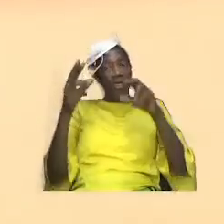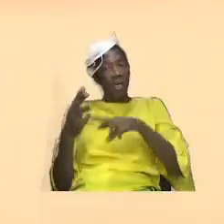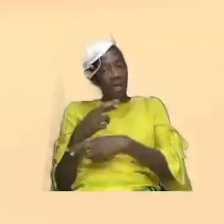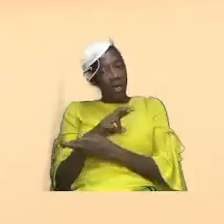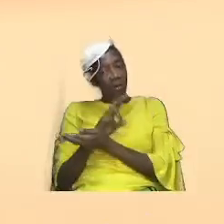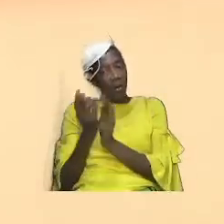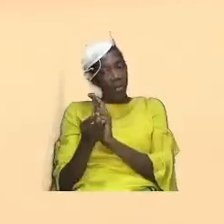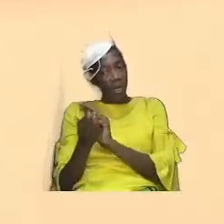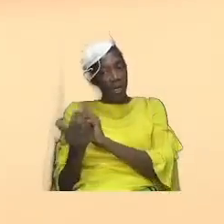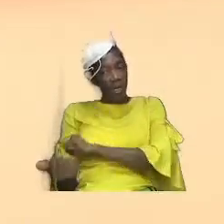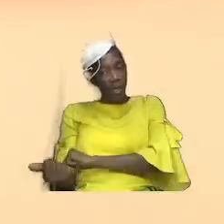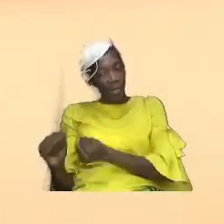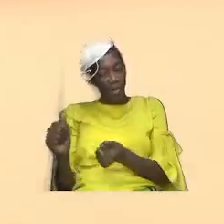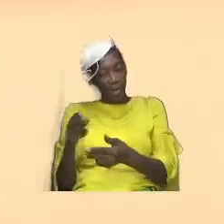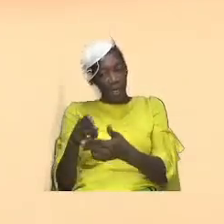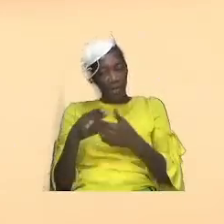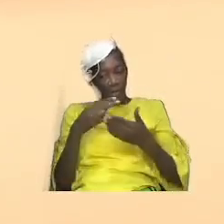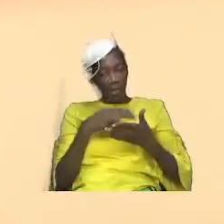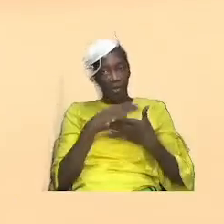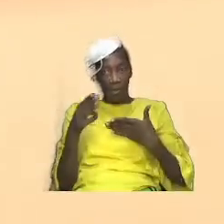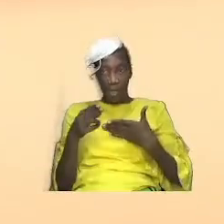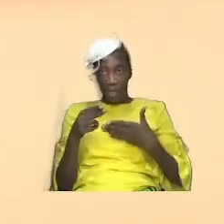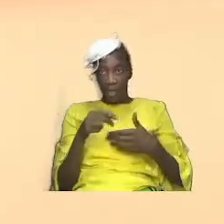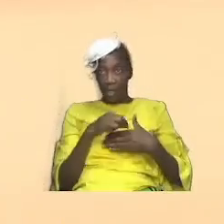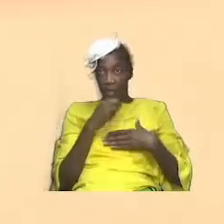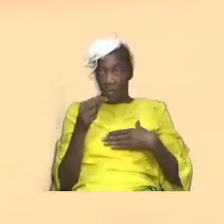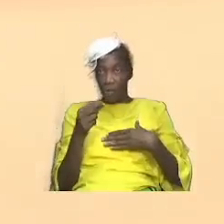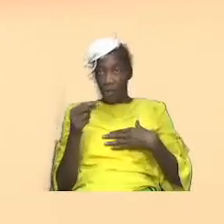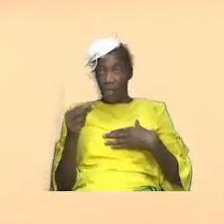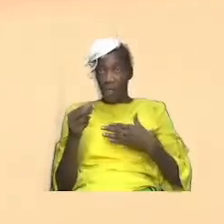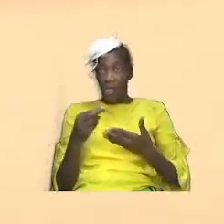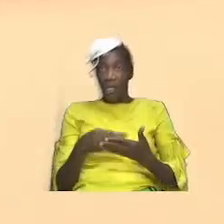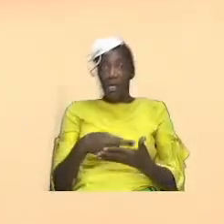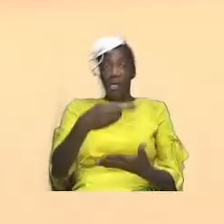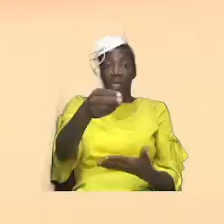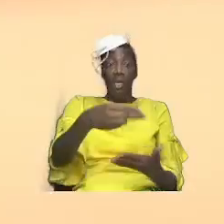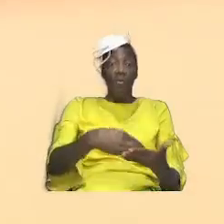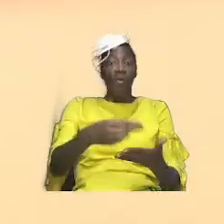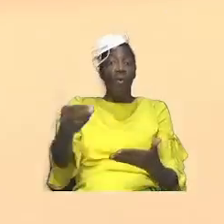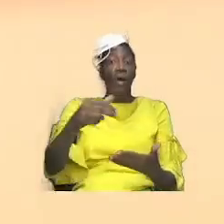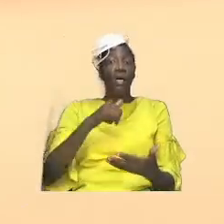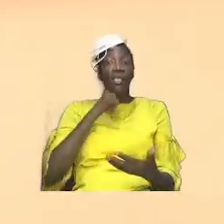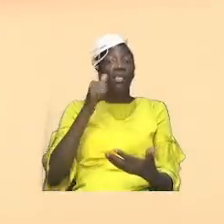the Holy. That's what's going to take you through the gate. But the rewards is not for that.